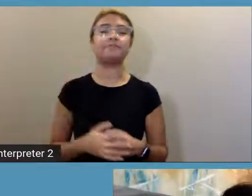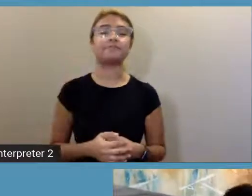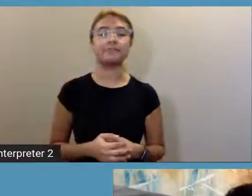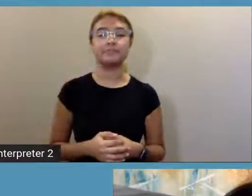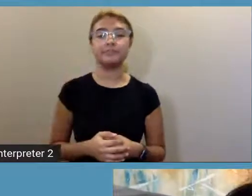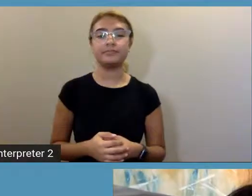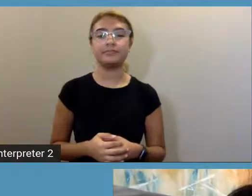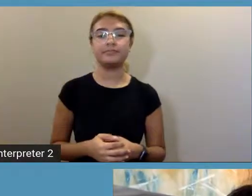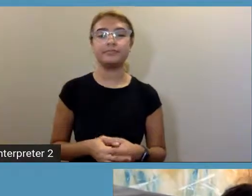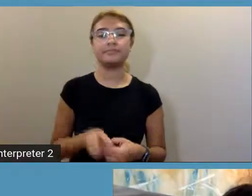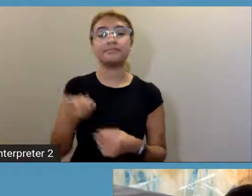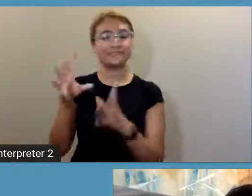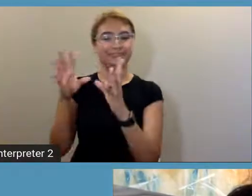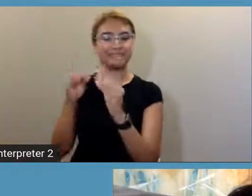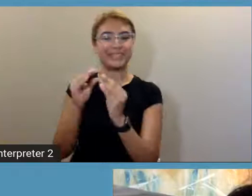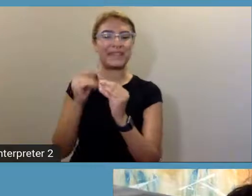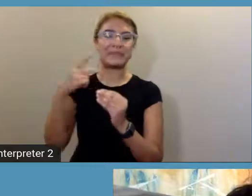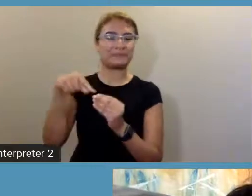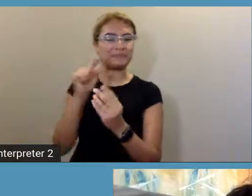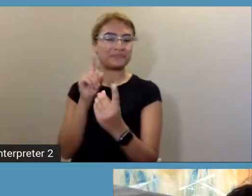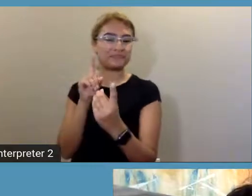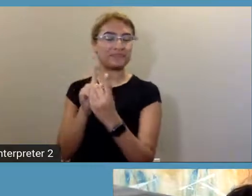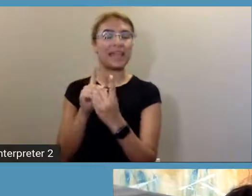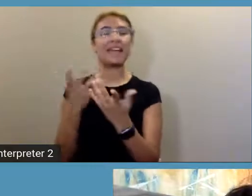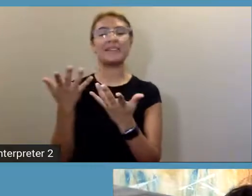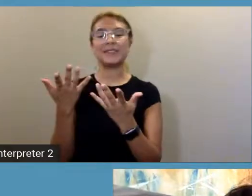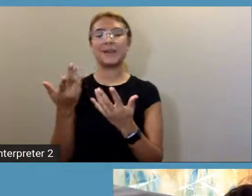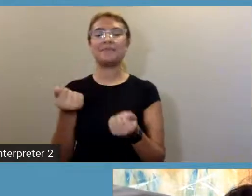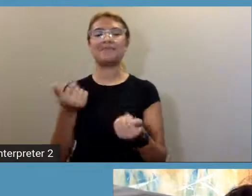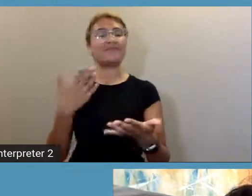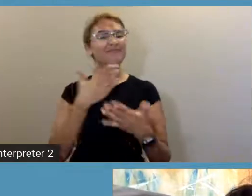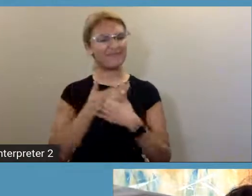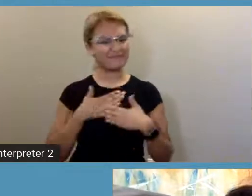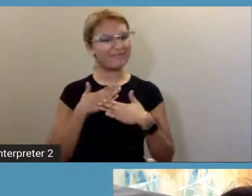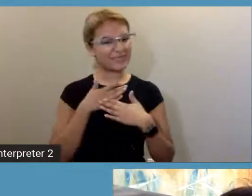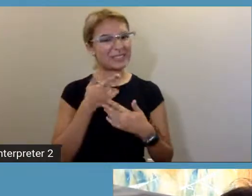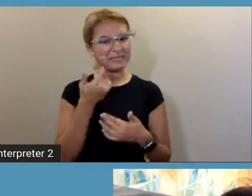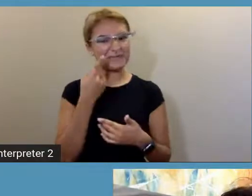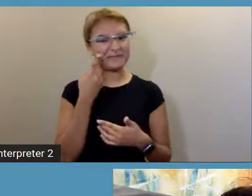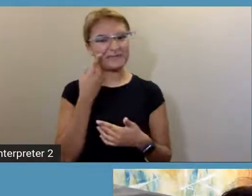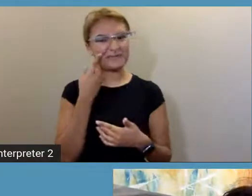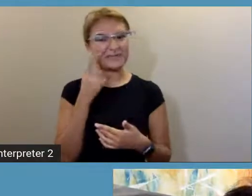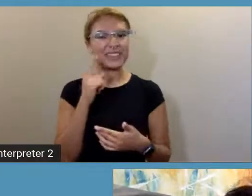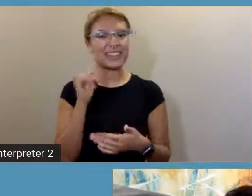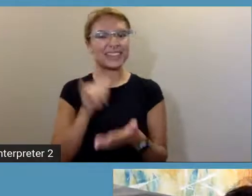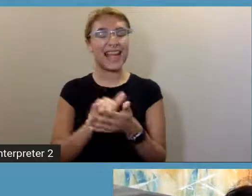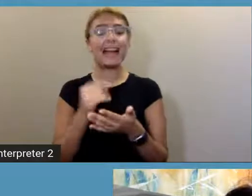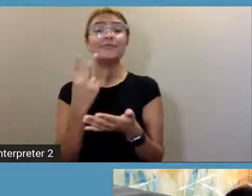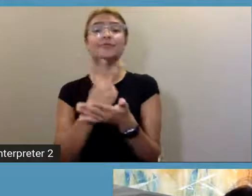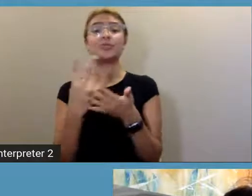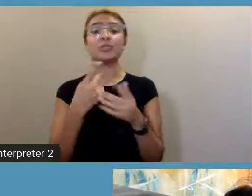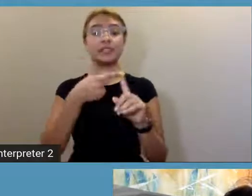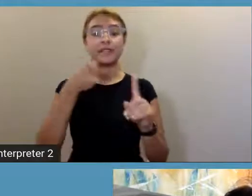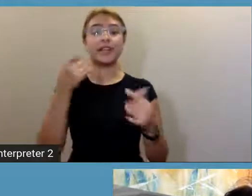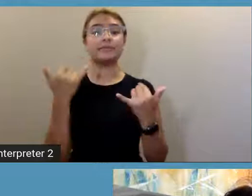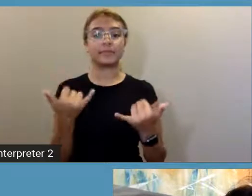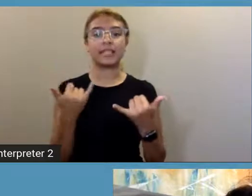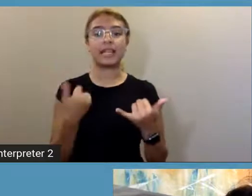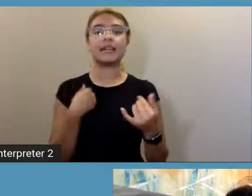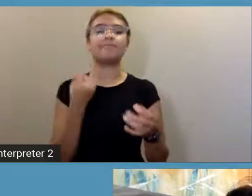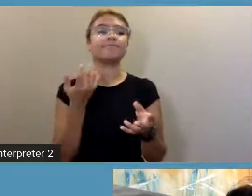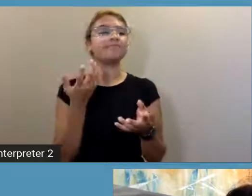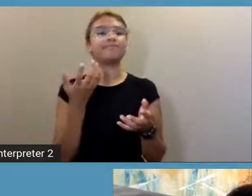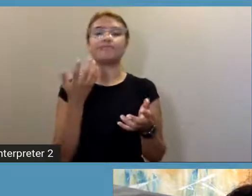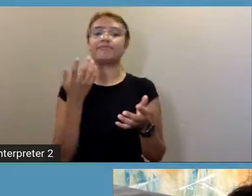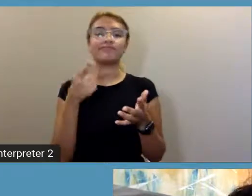had a meeting where you all met. So yeah, I appreciate you giving a call out for that one. So two weeks from today is the one that will go into